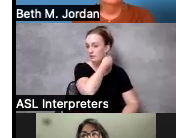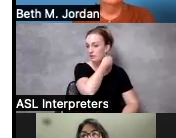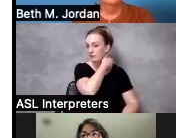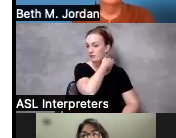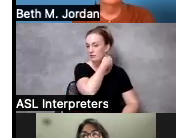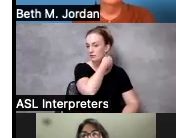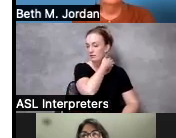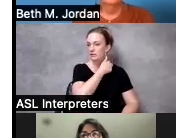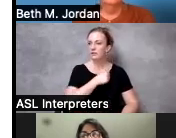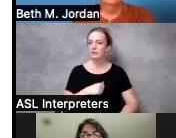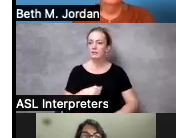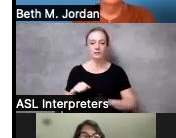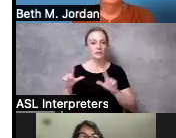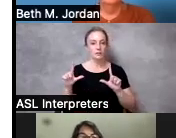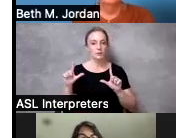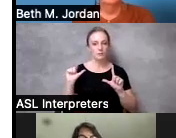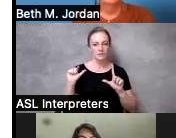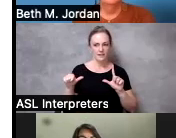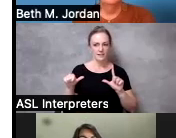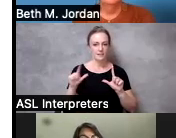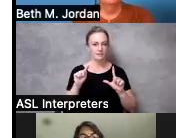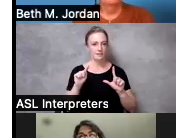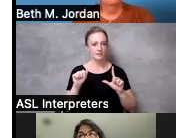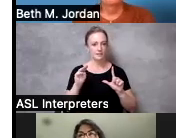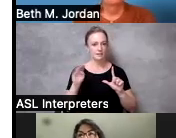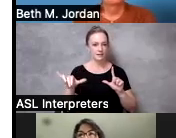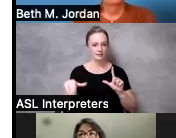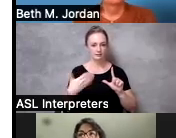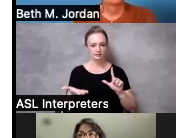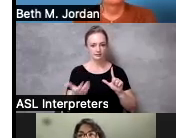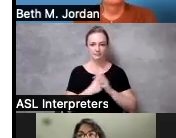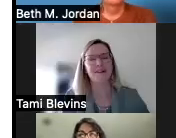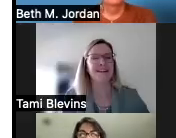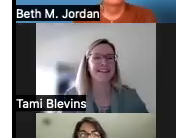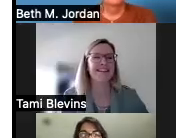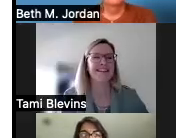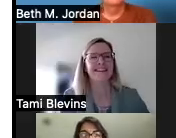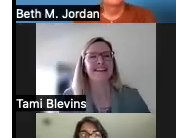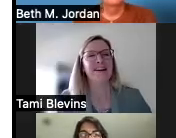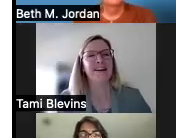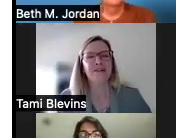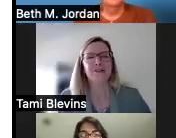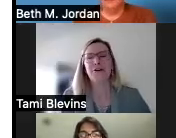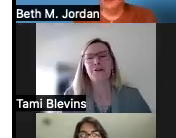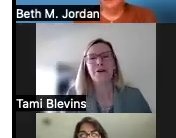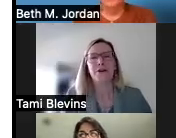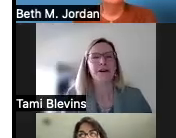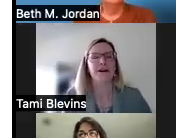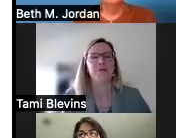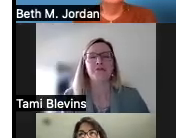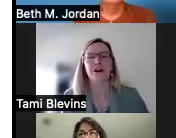And this is Tammy. Yes, thank you, Mary.